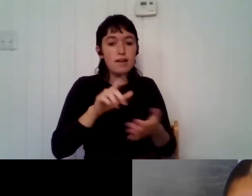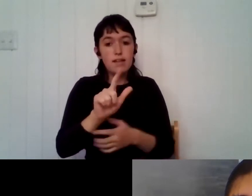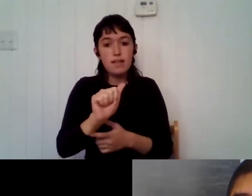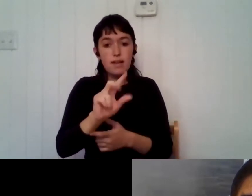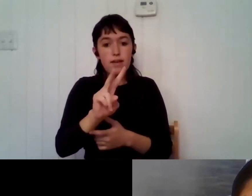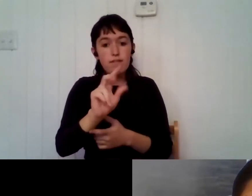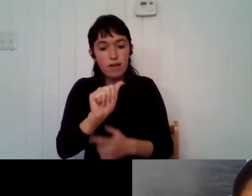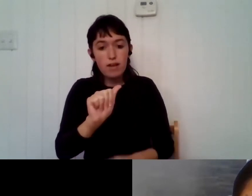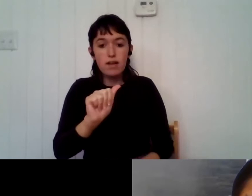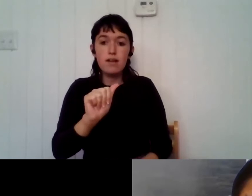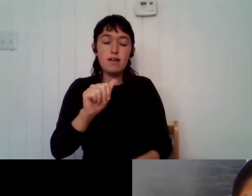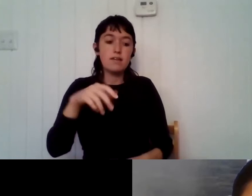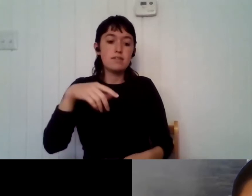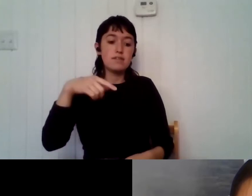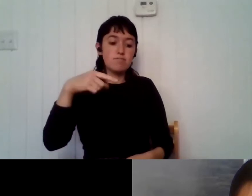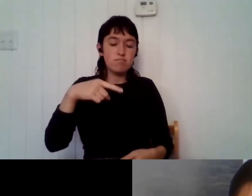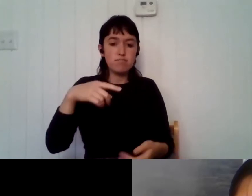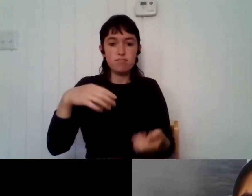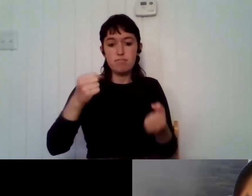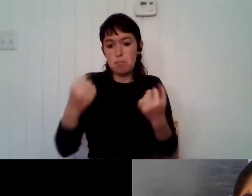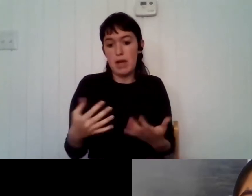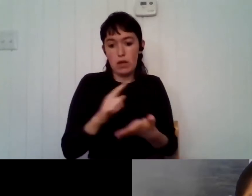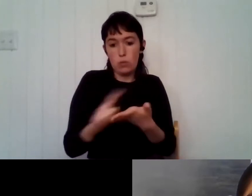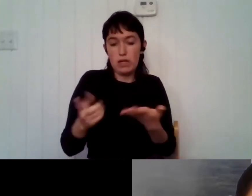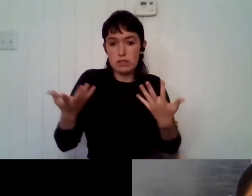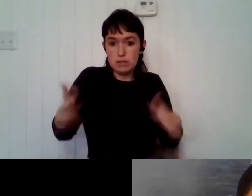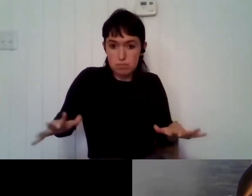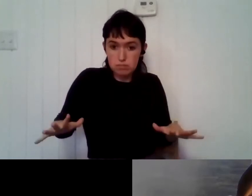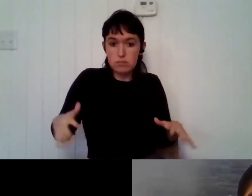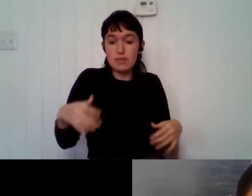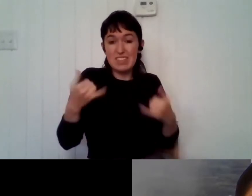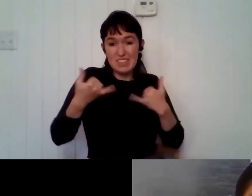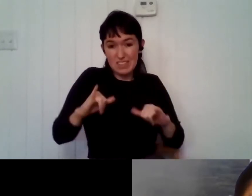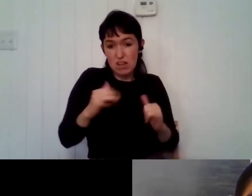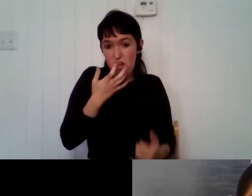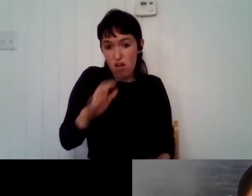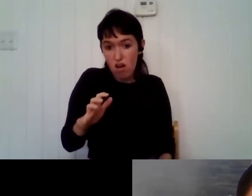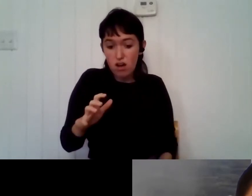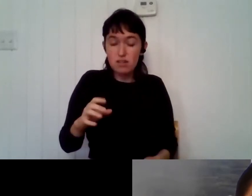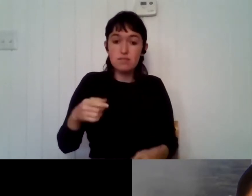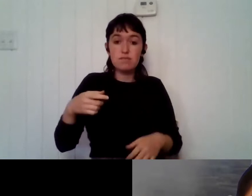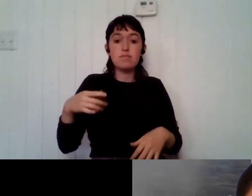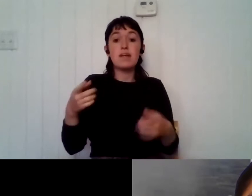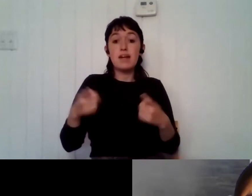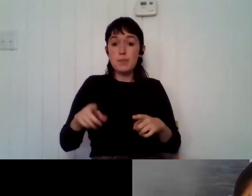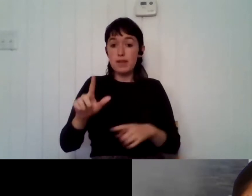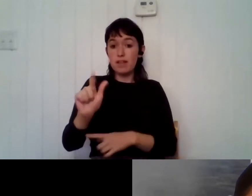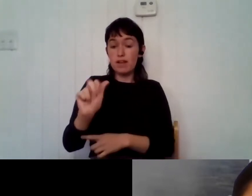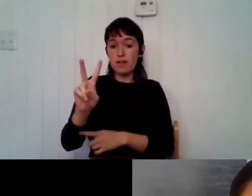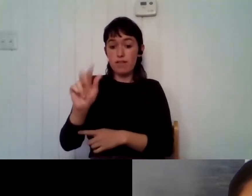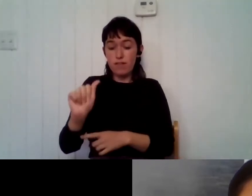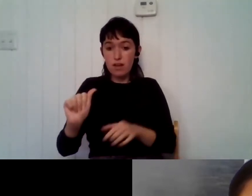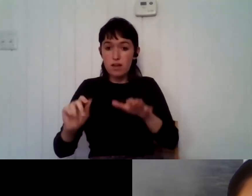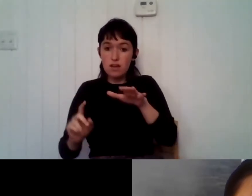past after weeks, and it's still hot because when it comes out, it's really hot. It's more than 1000 degrees Celsius